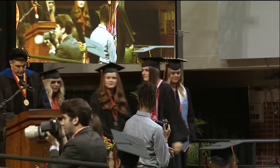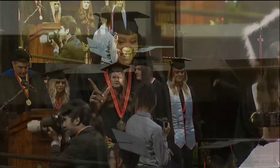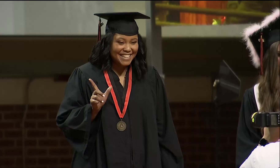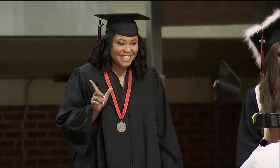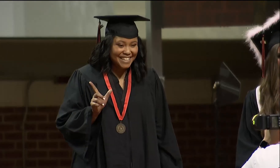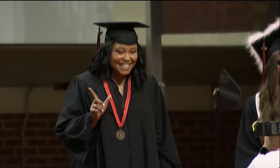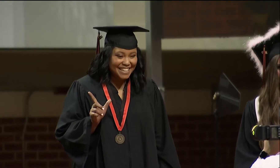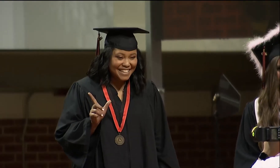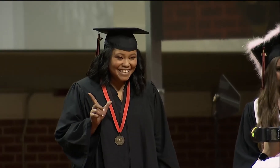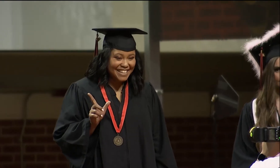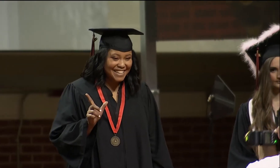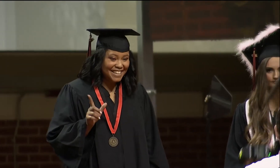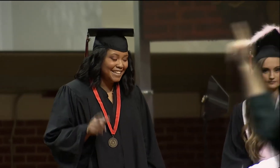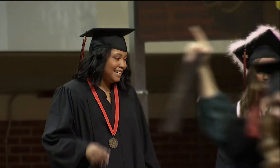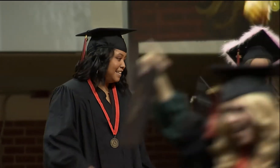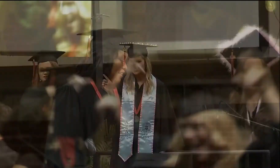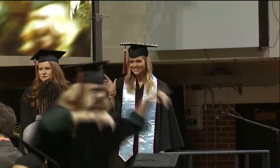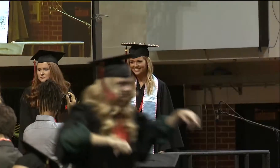Sheila Herbert.